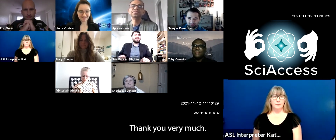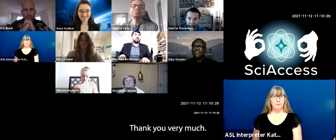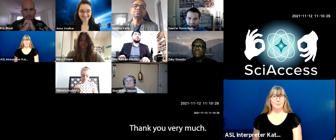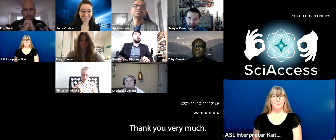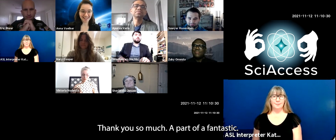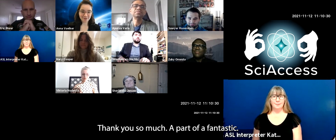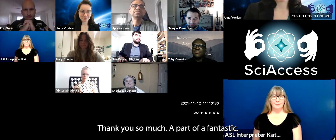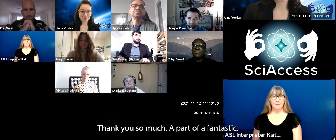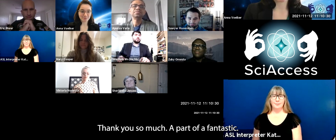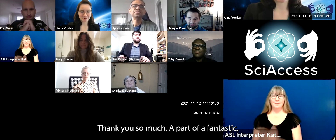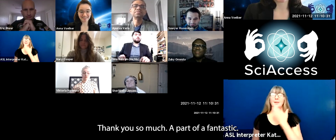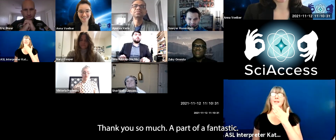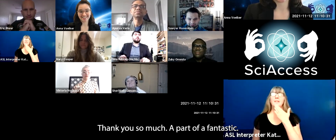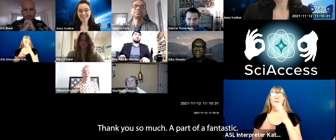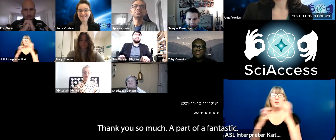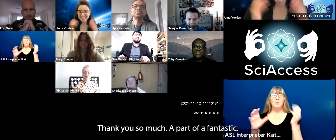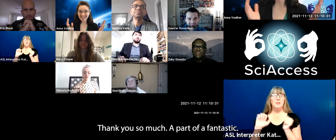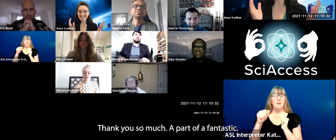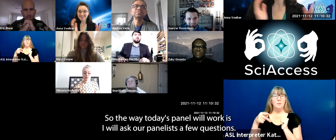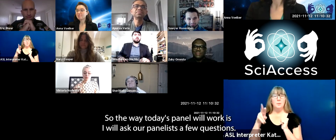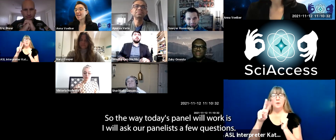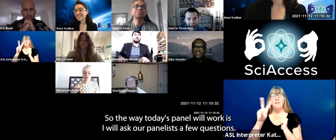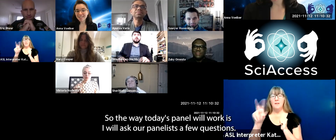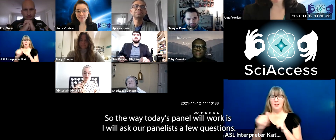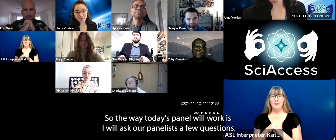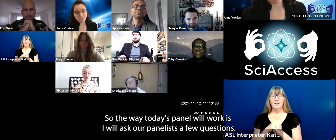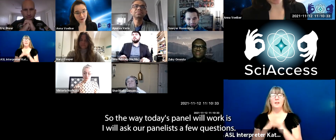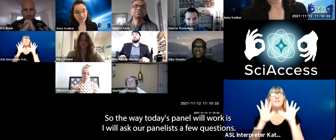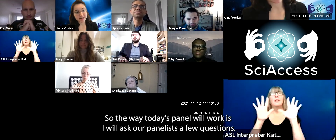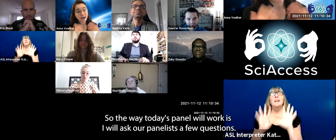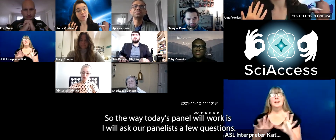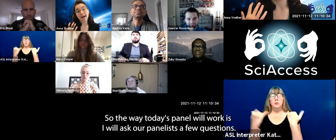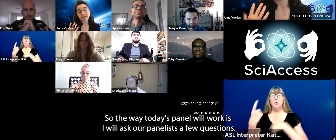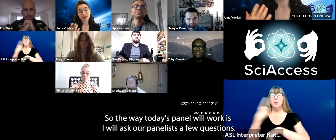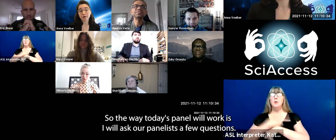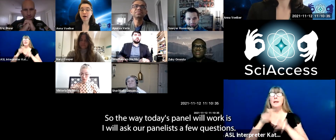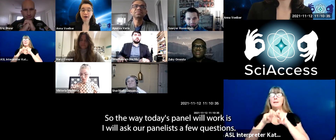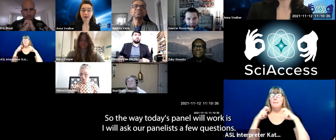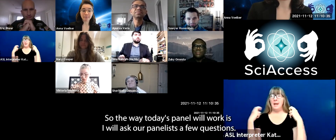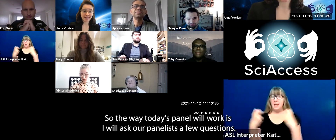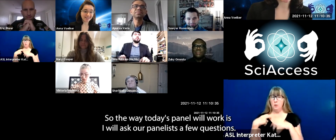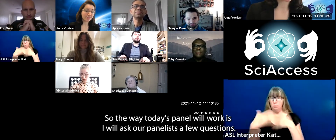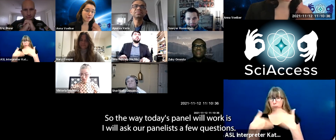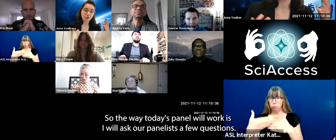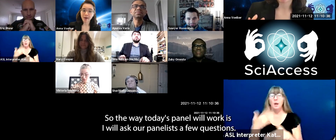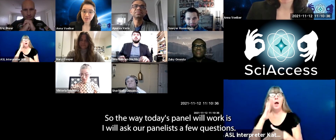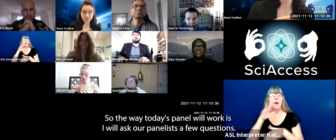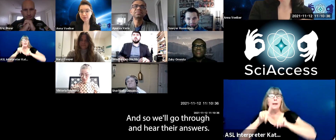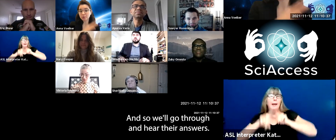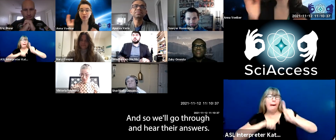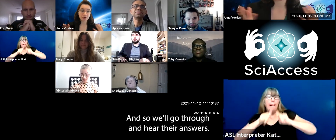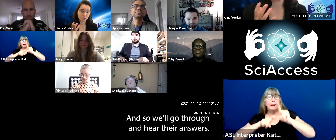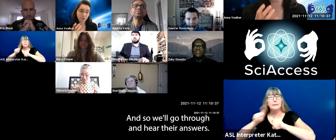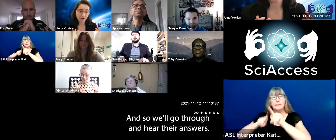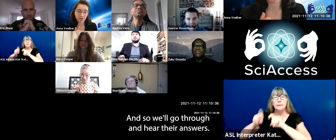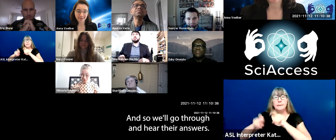much. Thank you so much, Apurva. Fantastic. So the way today's panel will work is I will ask our panelists a few questions, and